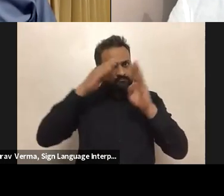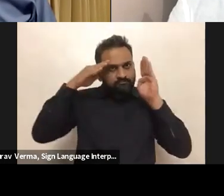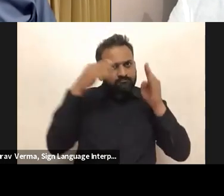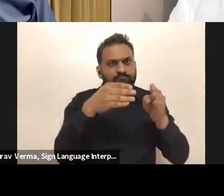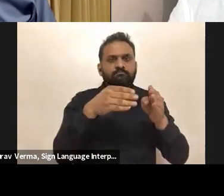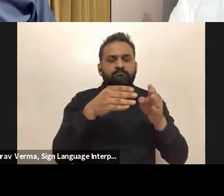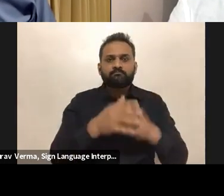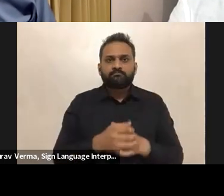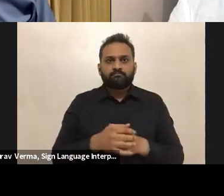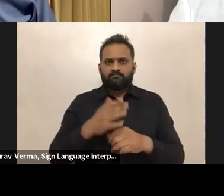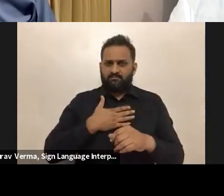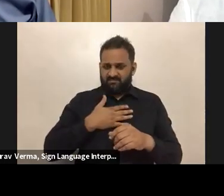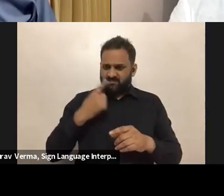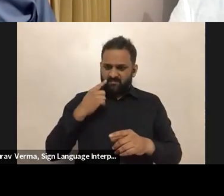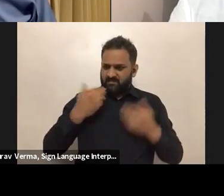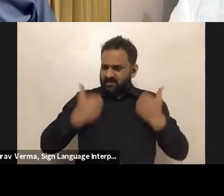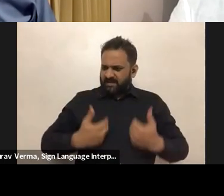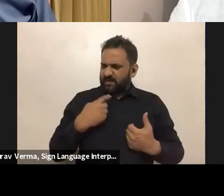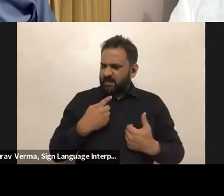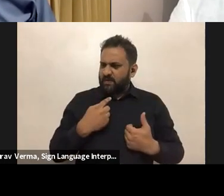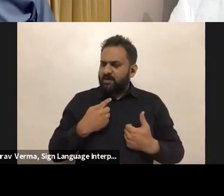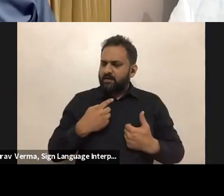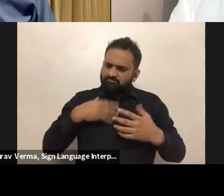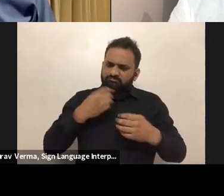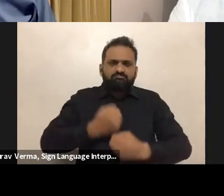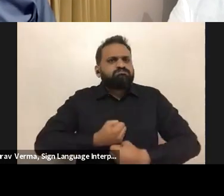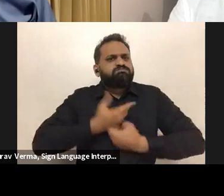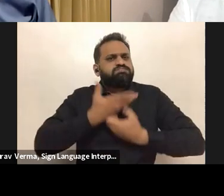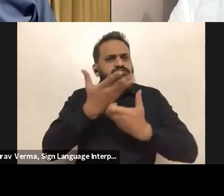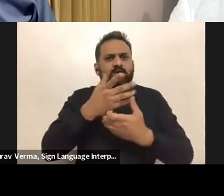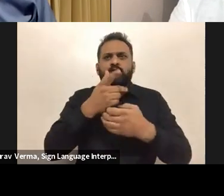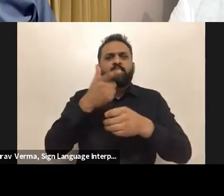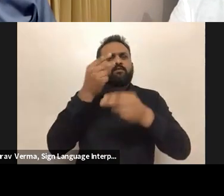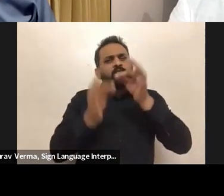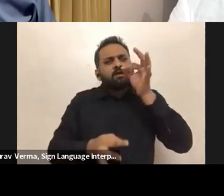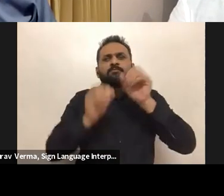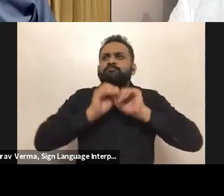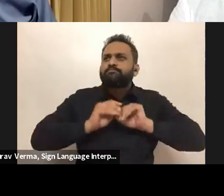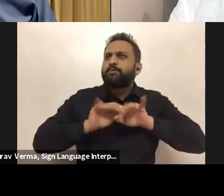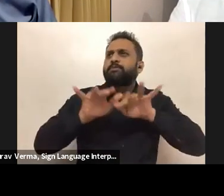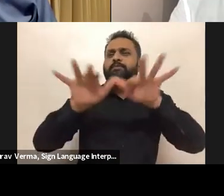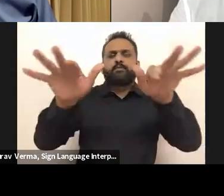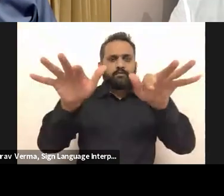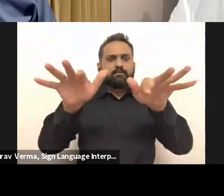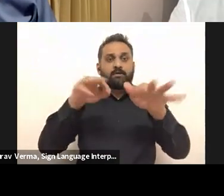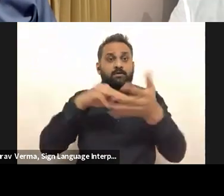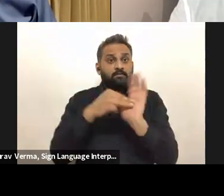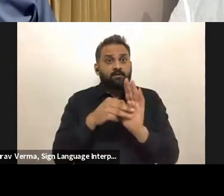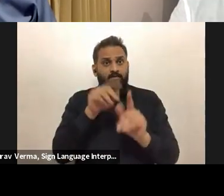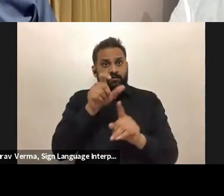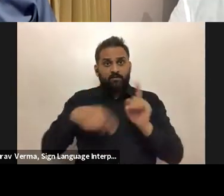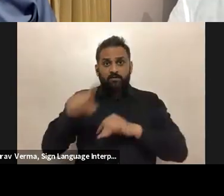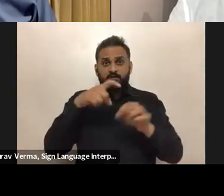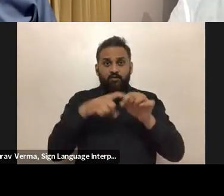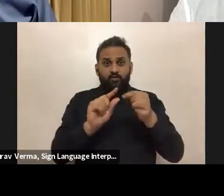put my identity onto the screen, to leave behind a legacy of happy queer people. It's